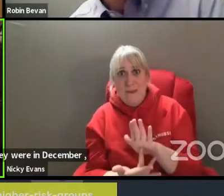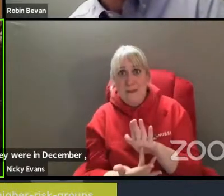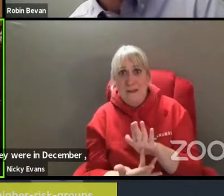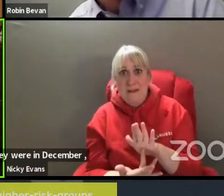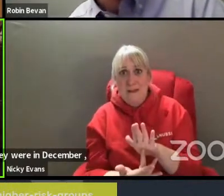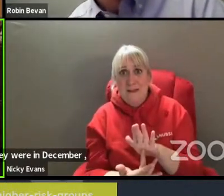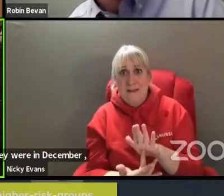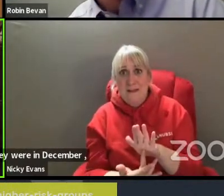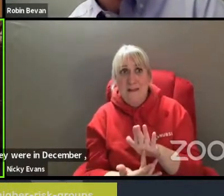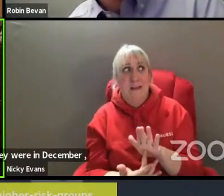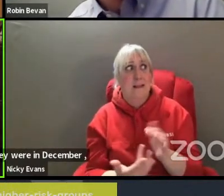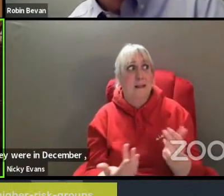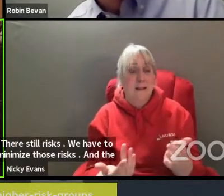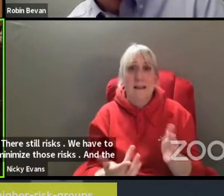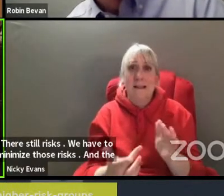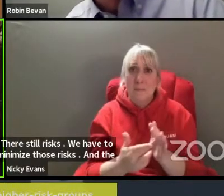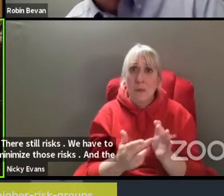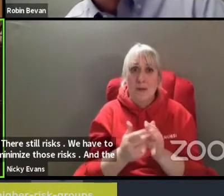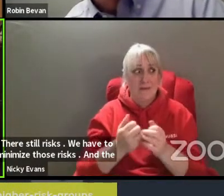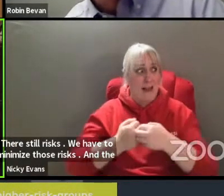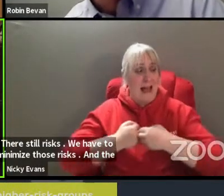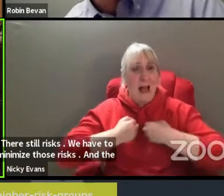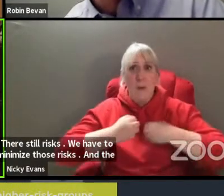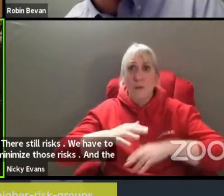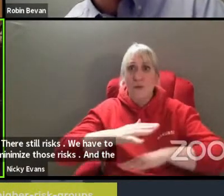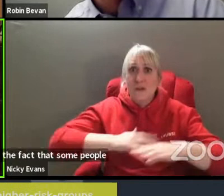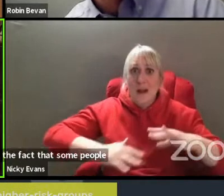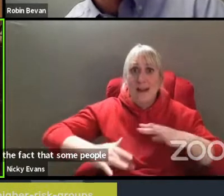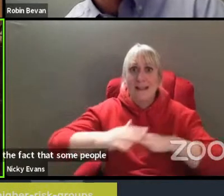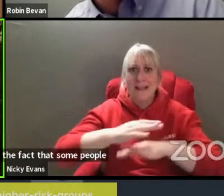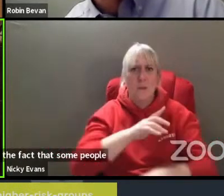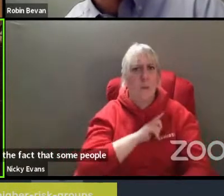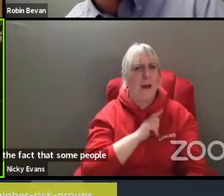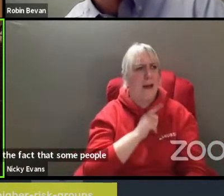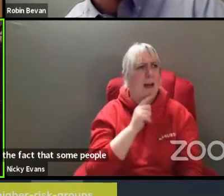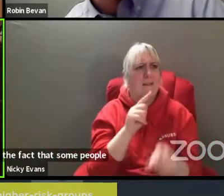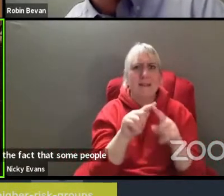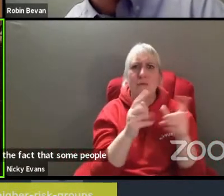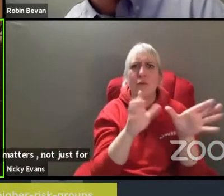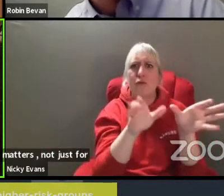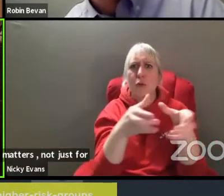answer about our society, because there are ranges of people who can't vaccinate because of